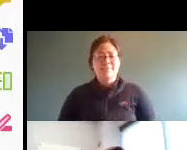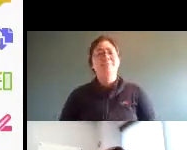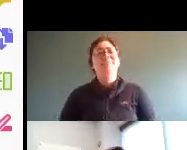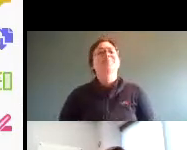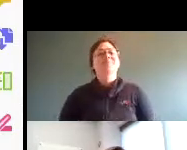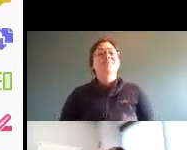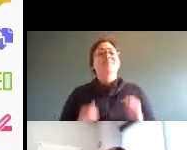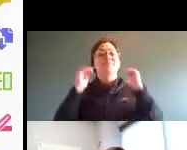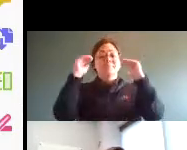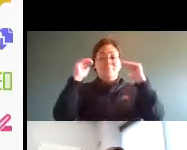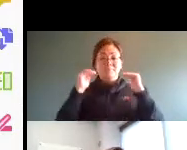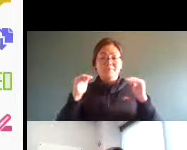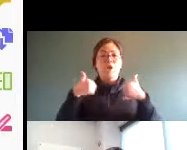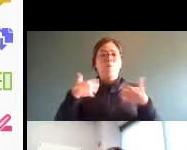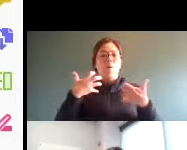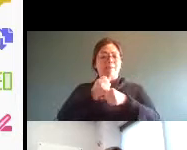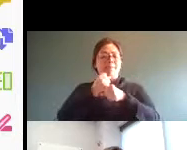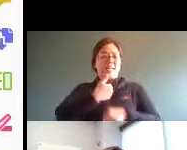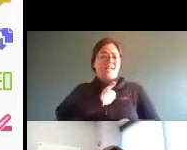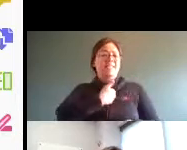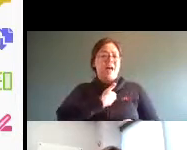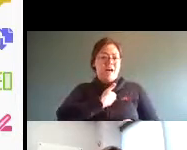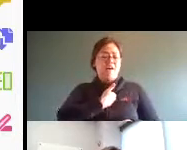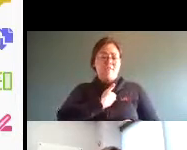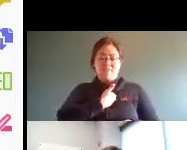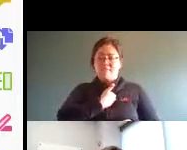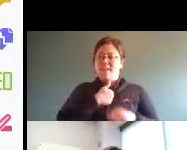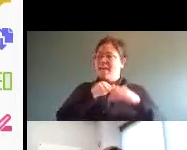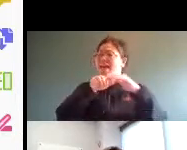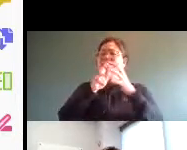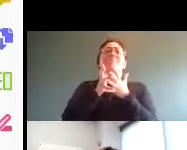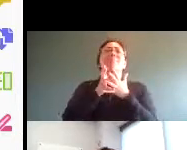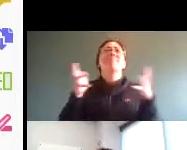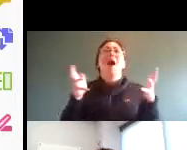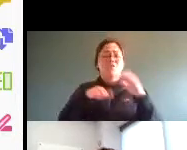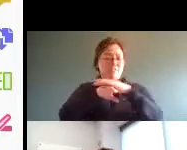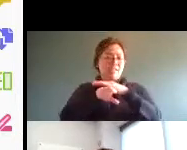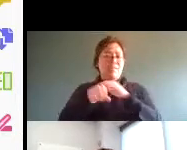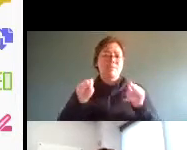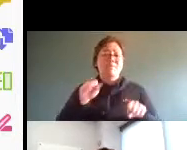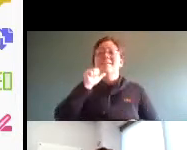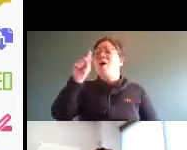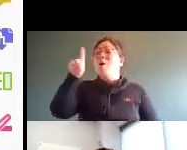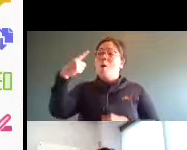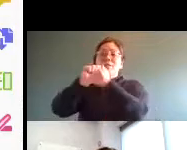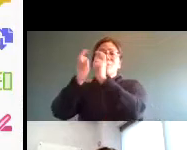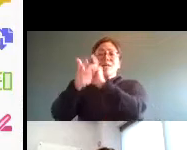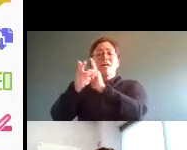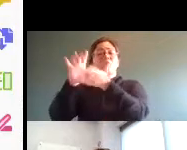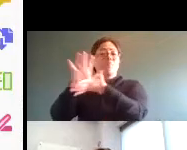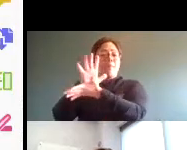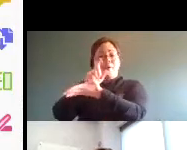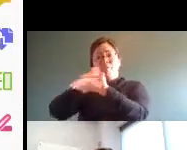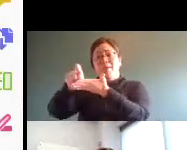Next thing we do is we want to make ourselves, as I mentioned before, as accessible as possible, and not just do translation of material, but we've